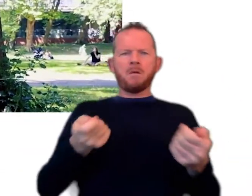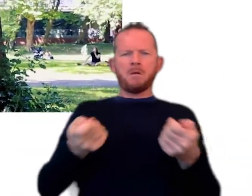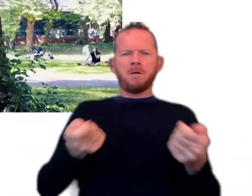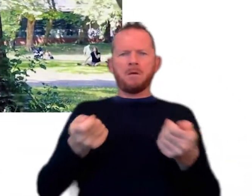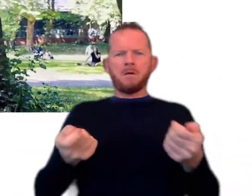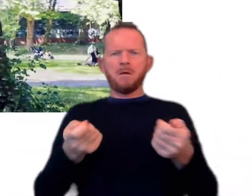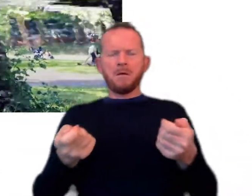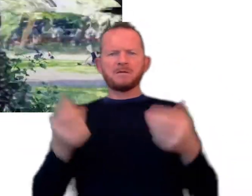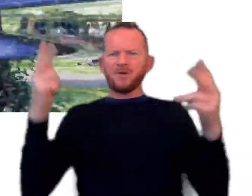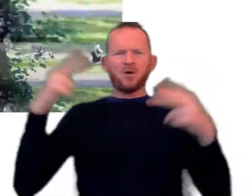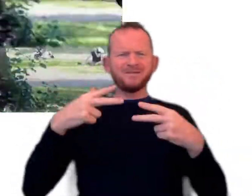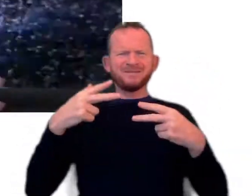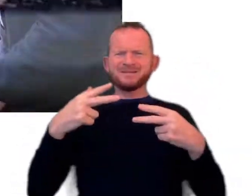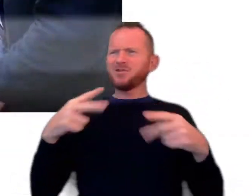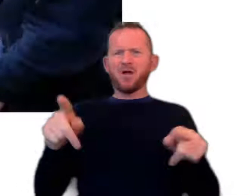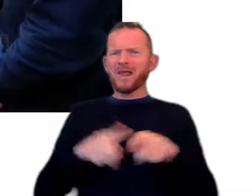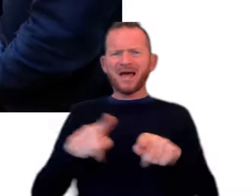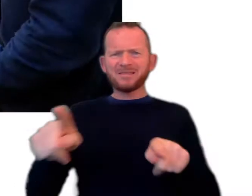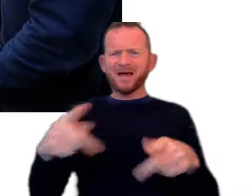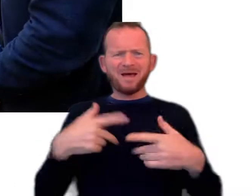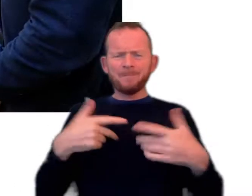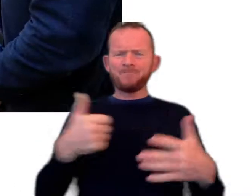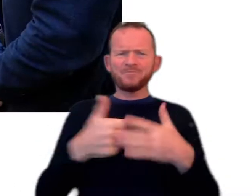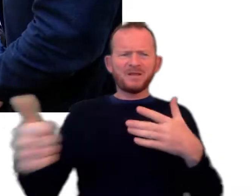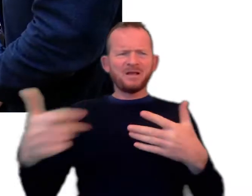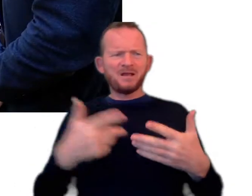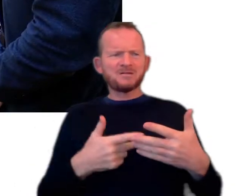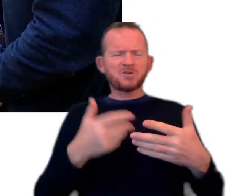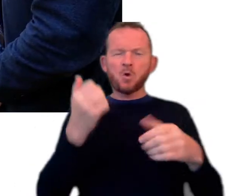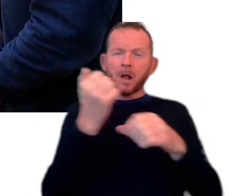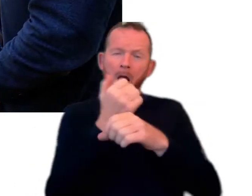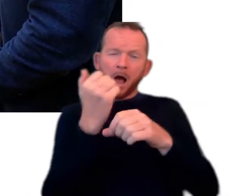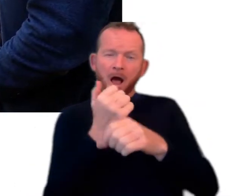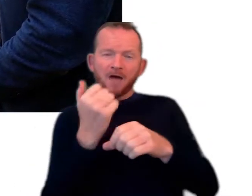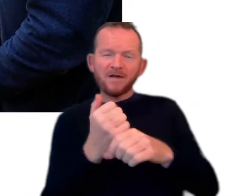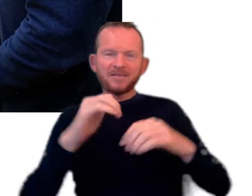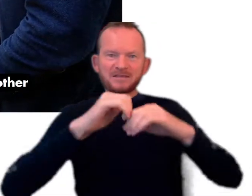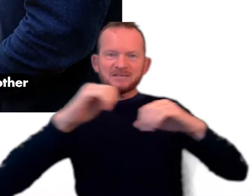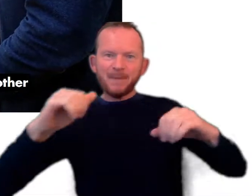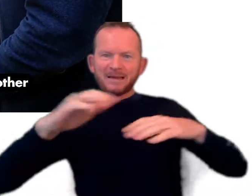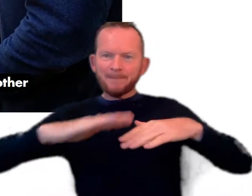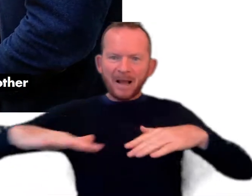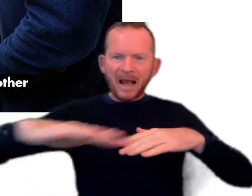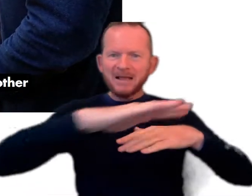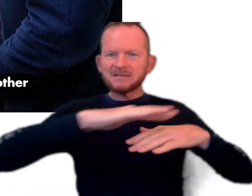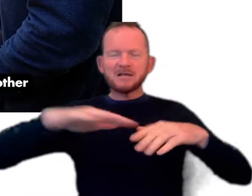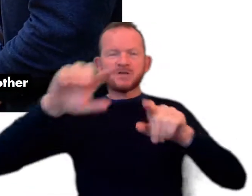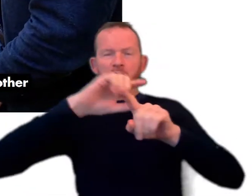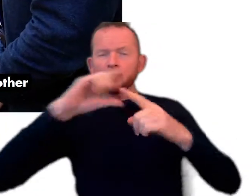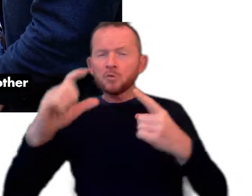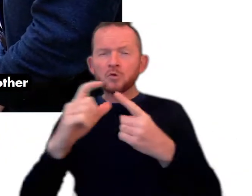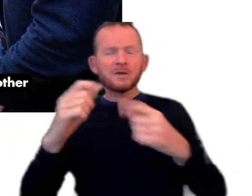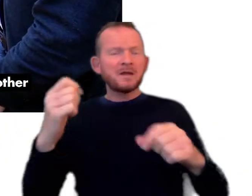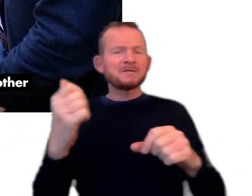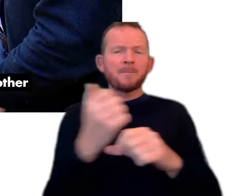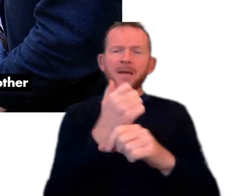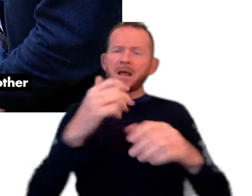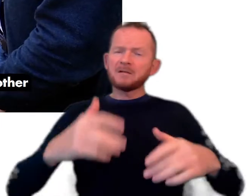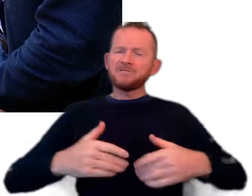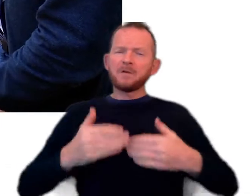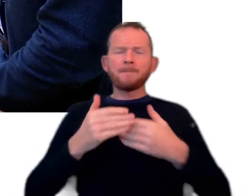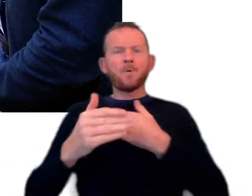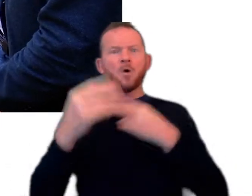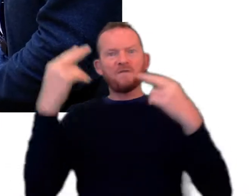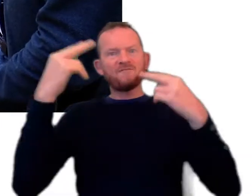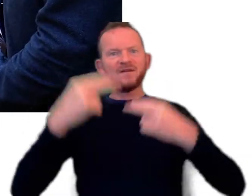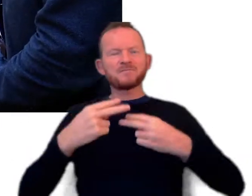we know it's not always like that. So carving out these spaces, these places, these communities to make us more visible to one